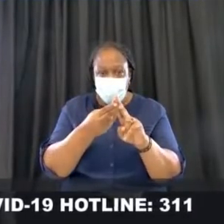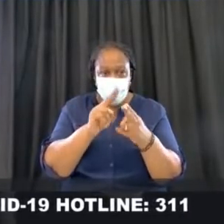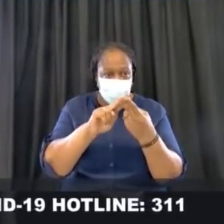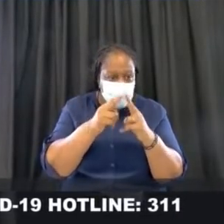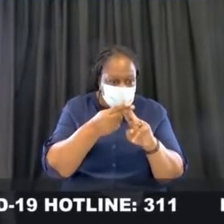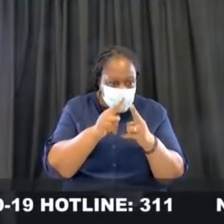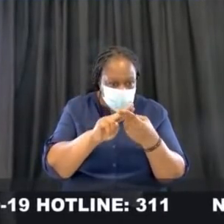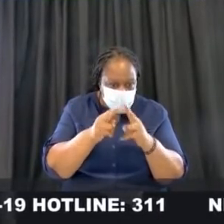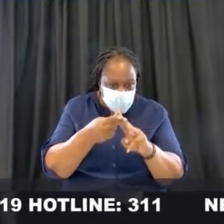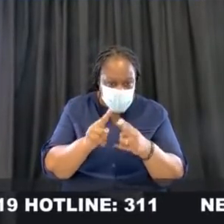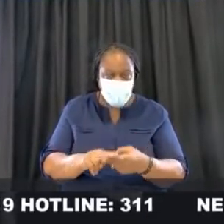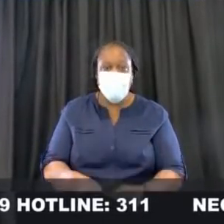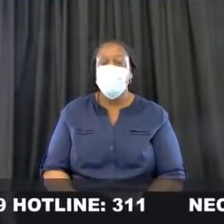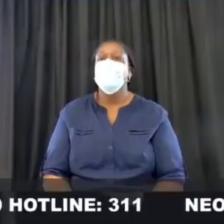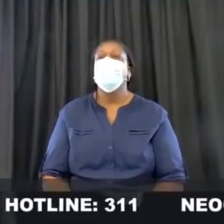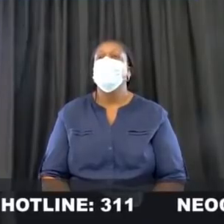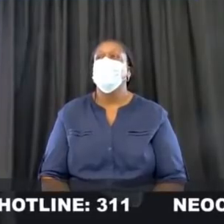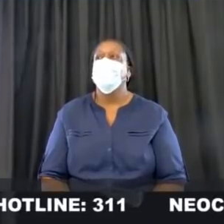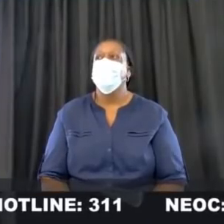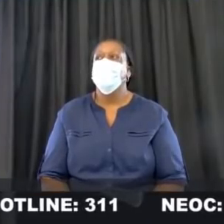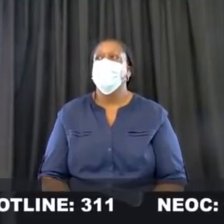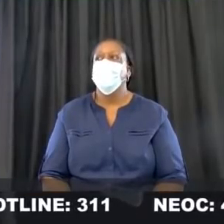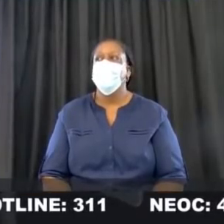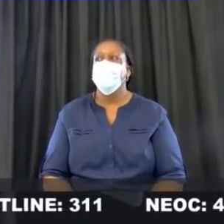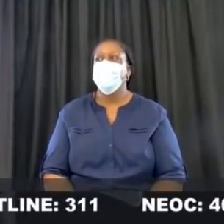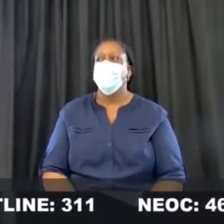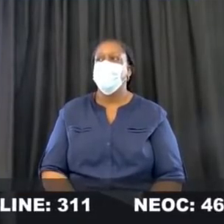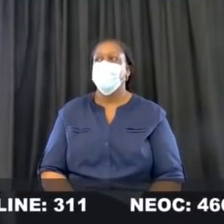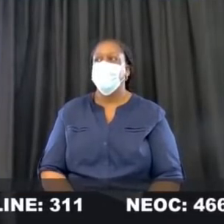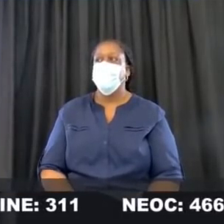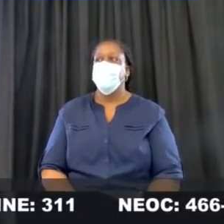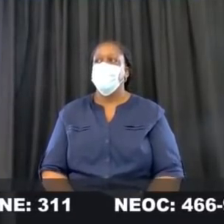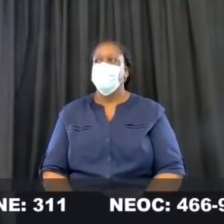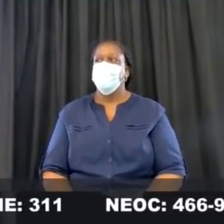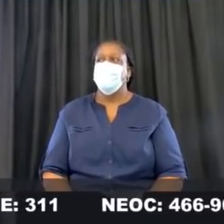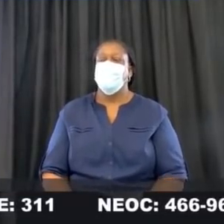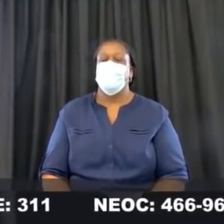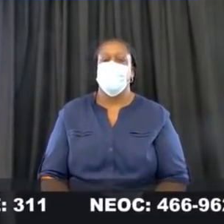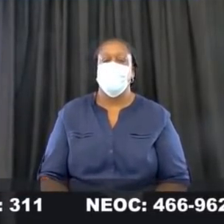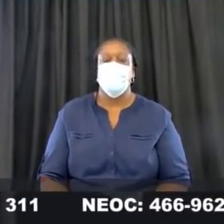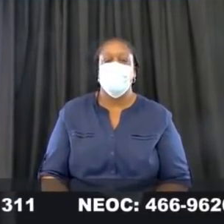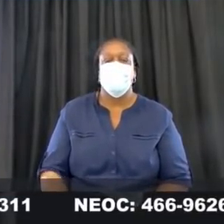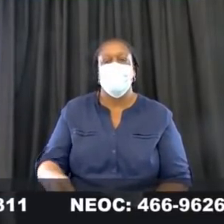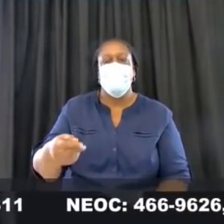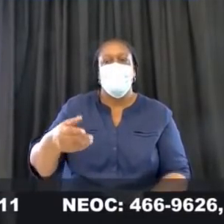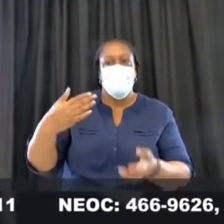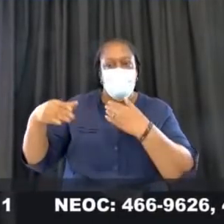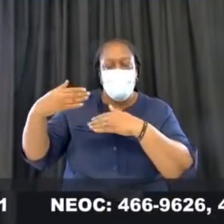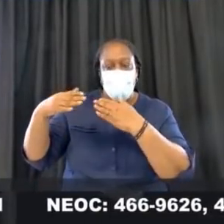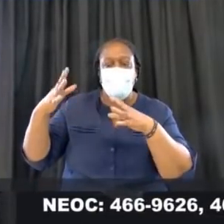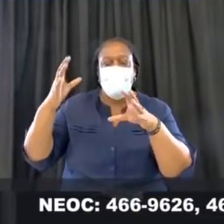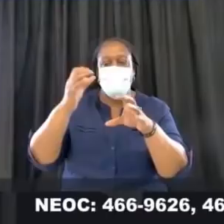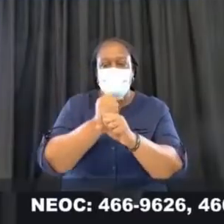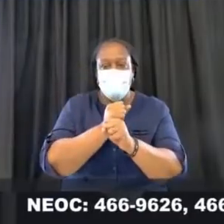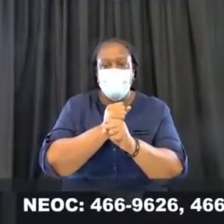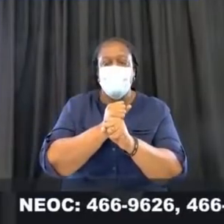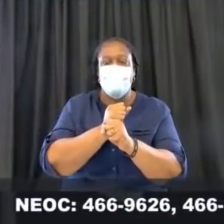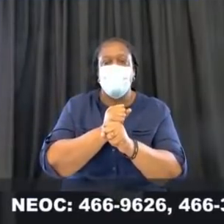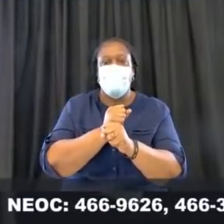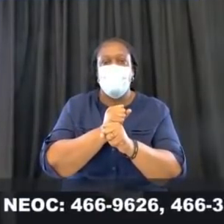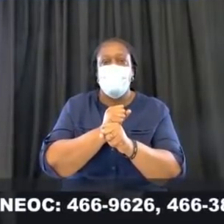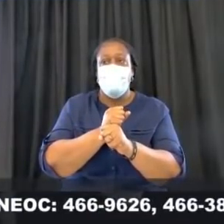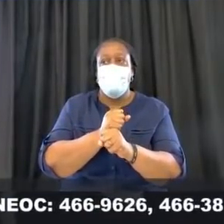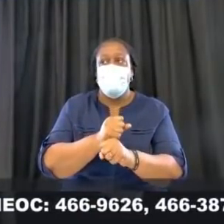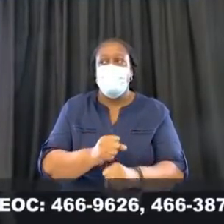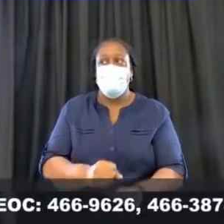information at the briefings or before 6 on non-briefing days. What is the